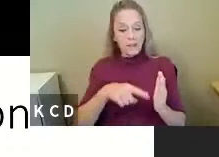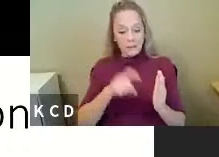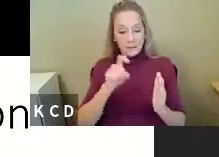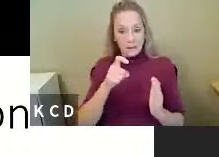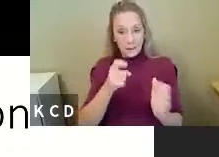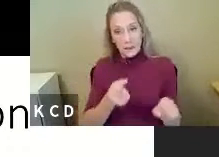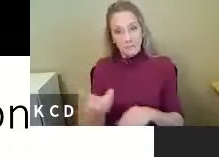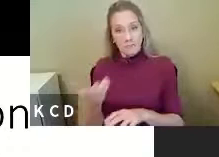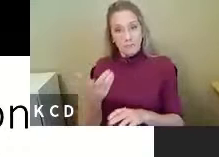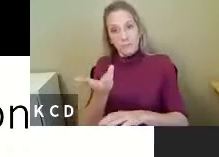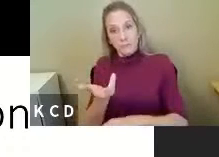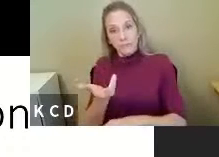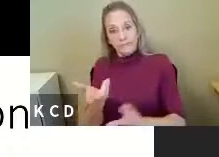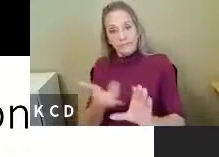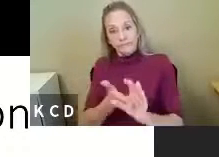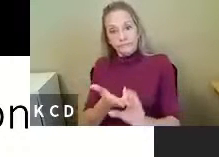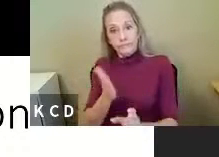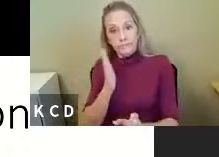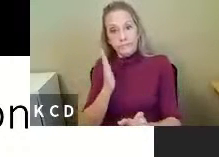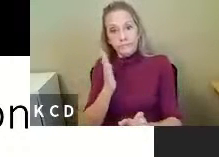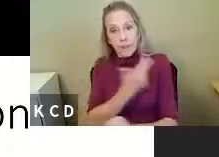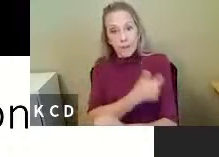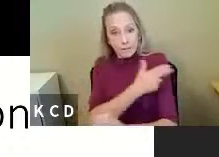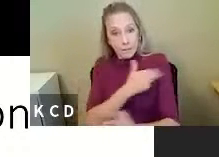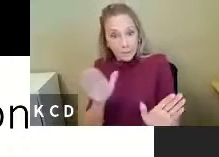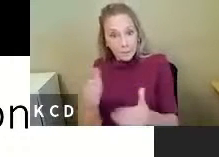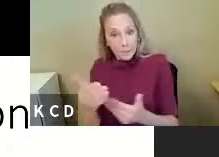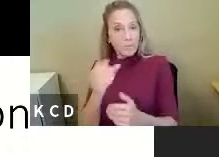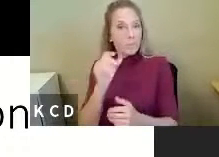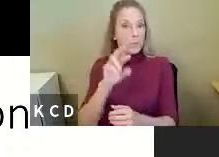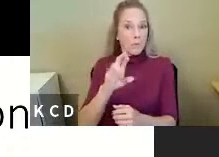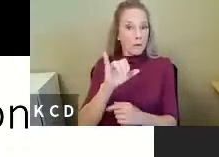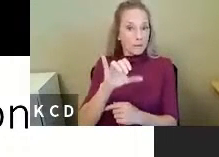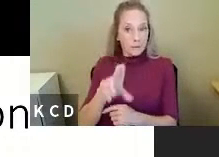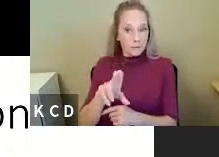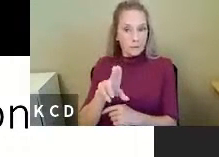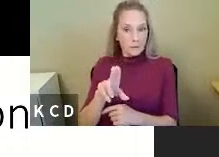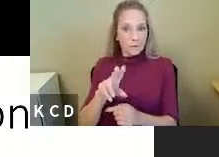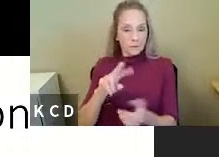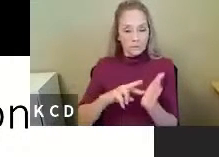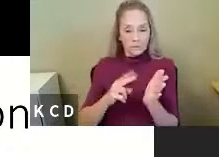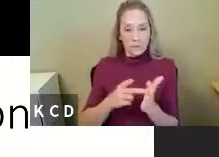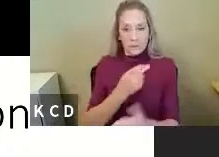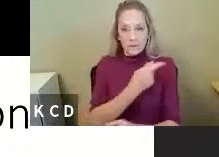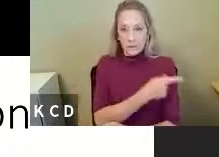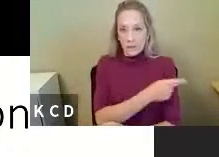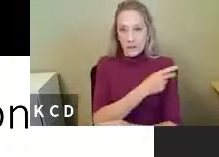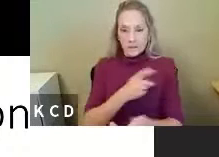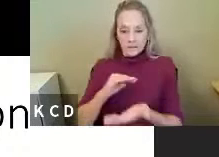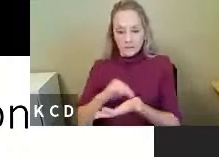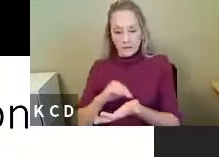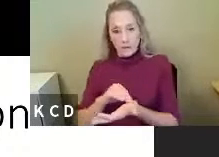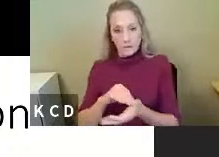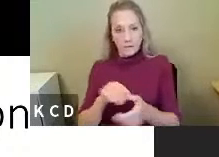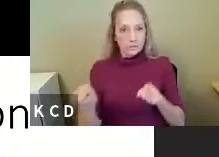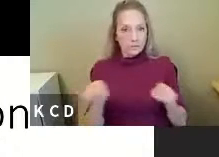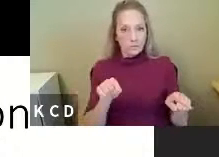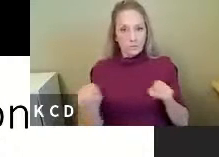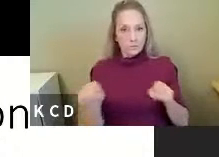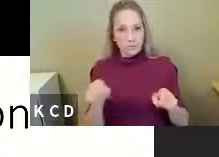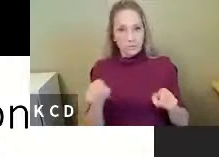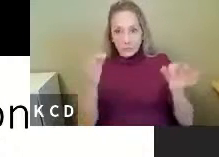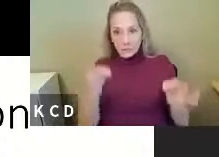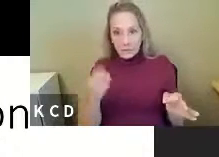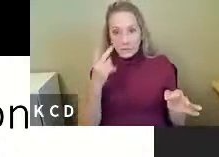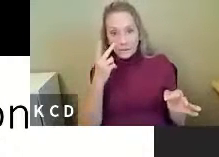whether it be to a regular room or ICU. So this is at the level of the doctor-patient relationship, is the decision about whether a